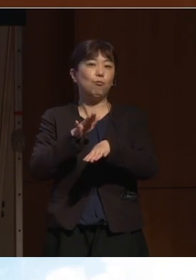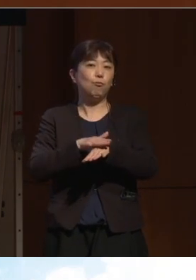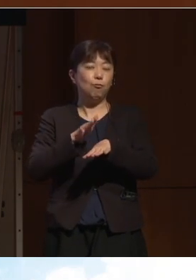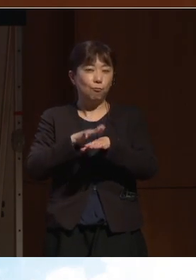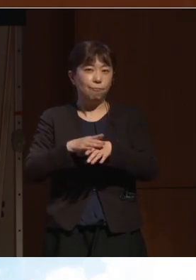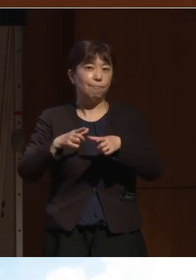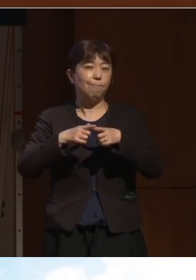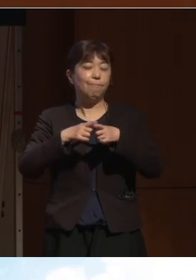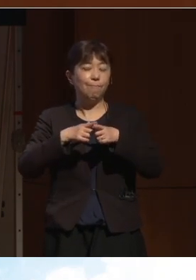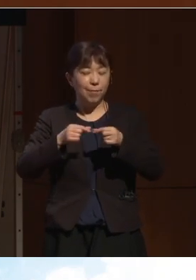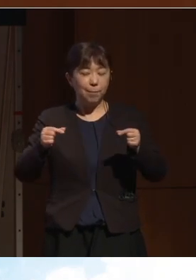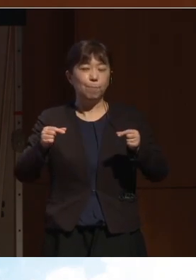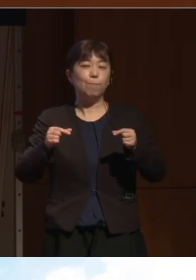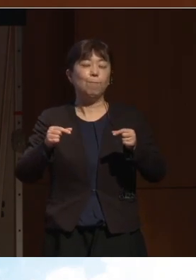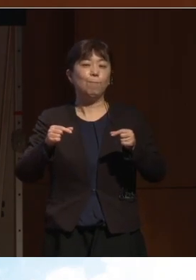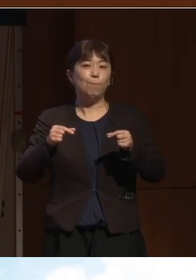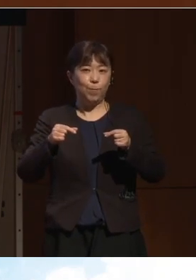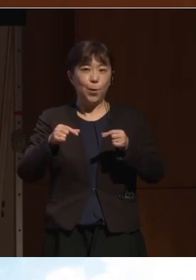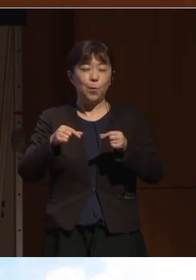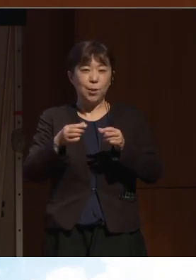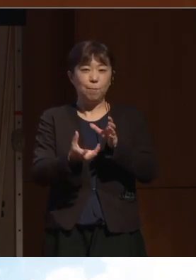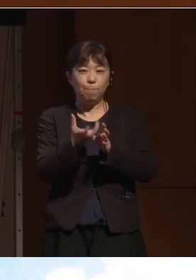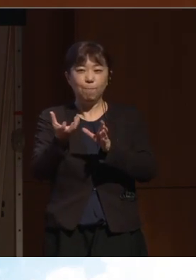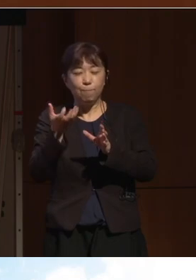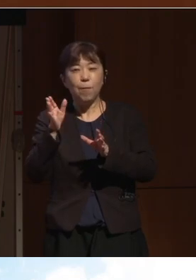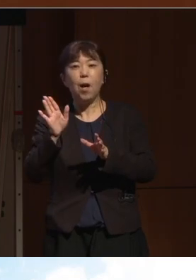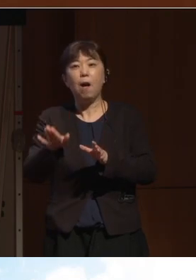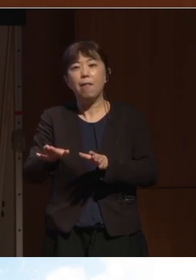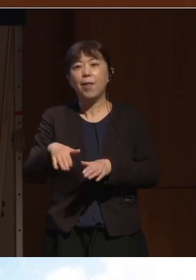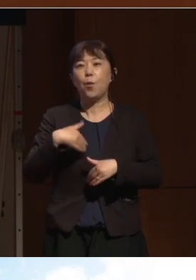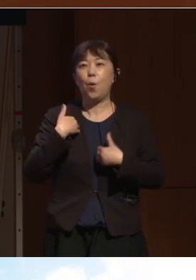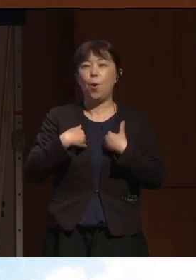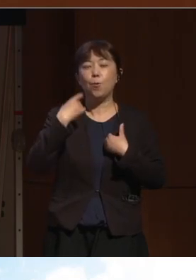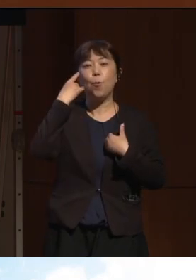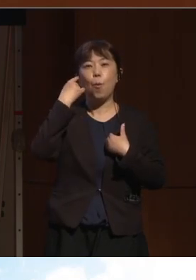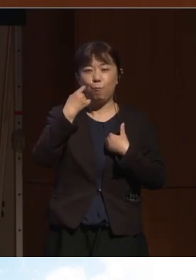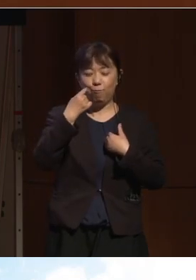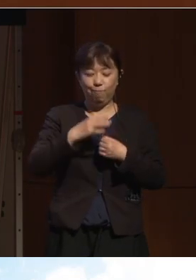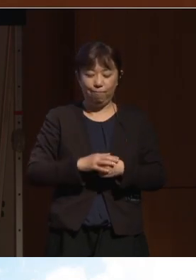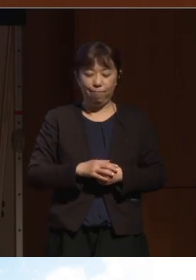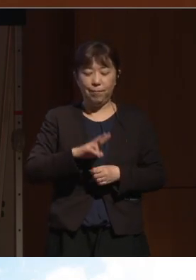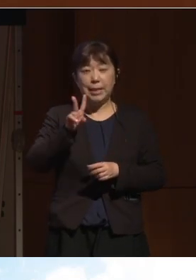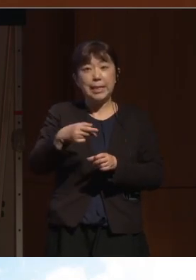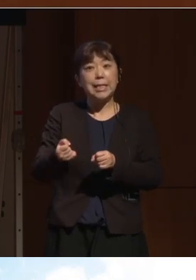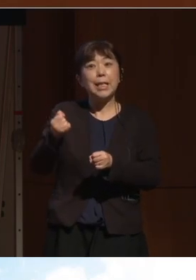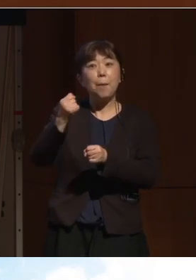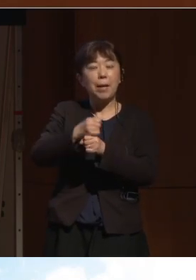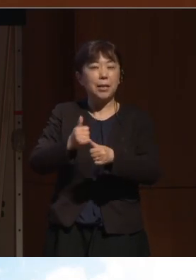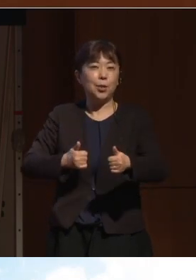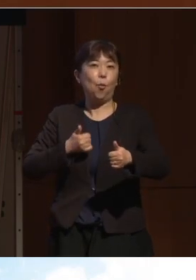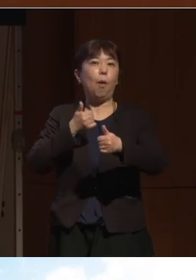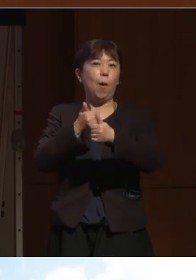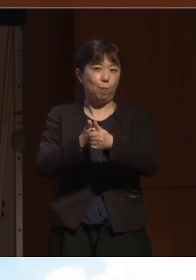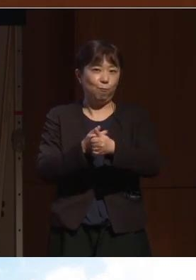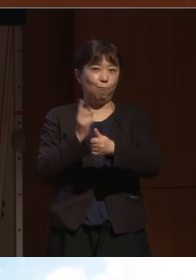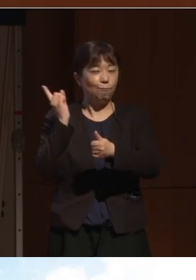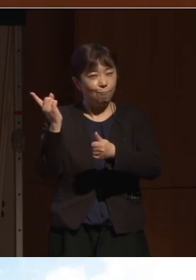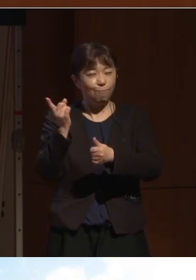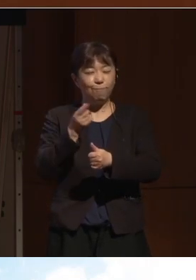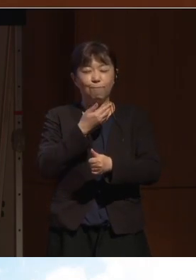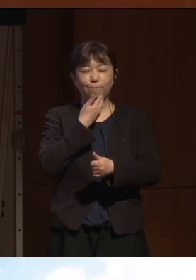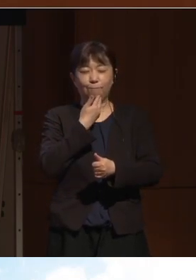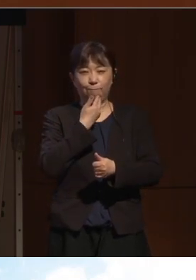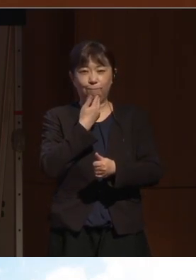Recovery. And the recovery trial, as the headline states here, was absolutely critical and saved 1 million lives, with the finding